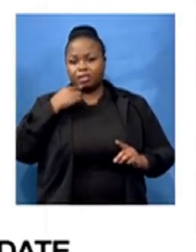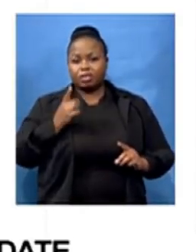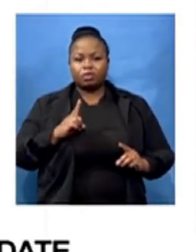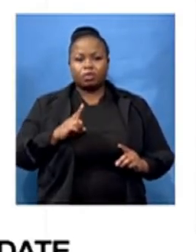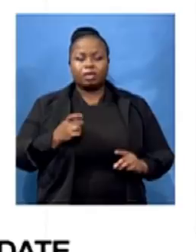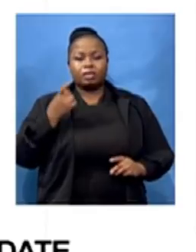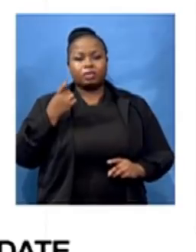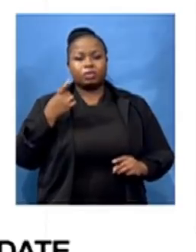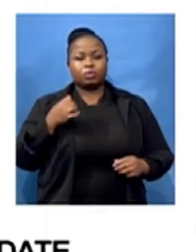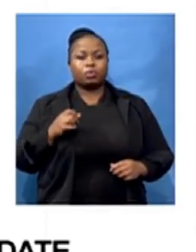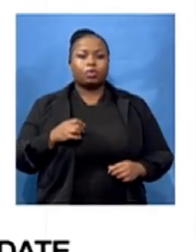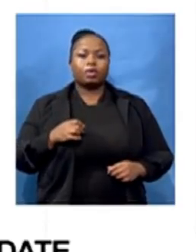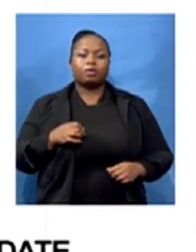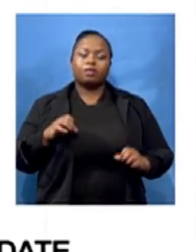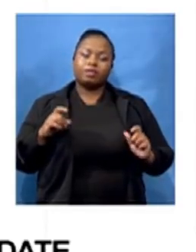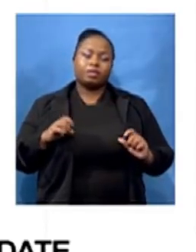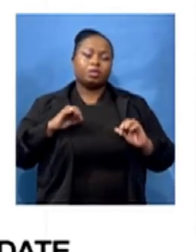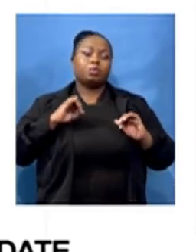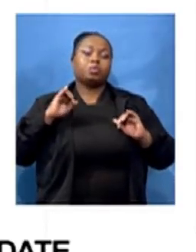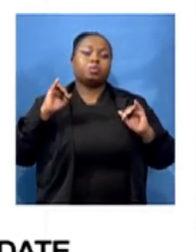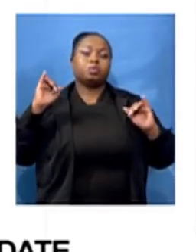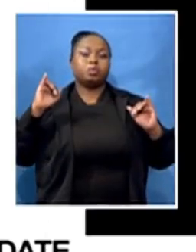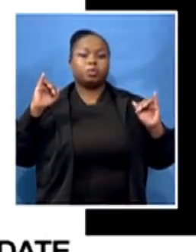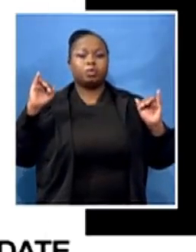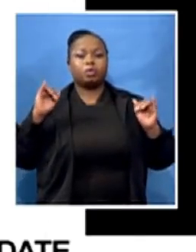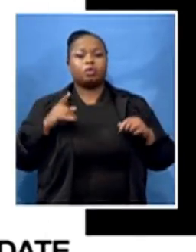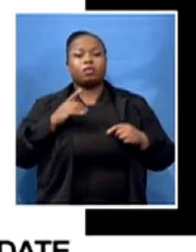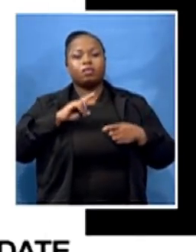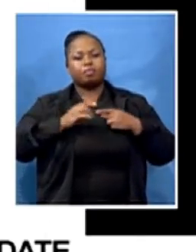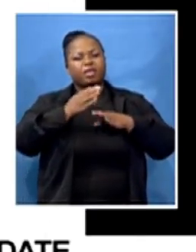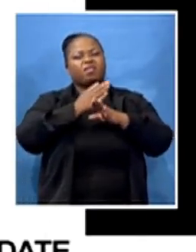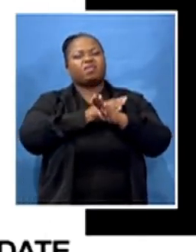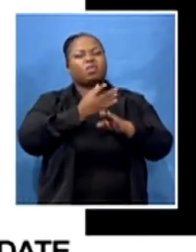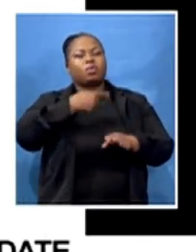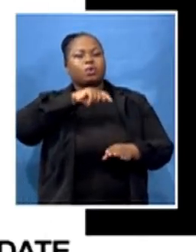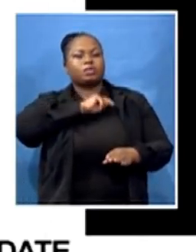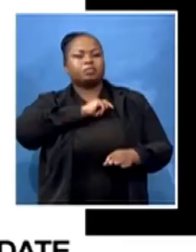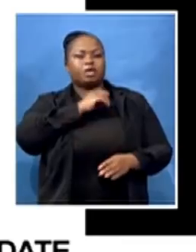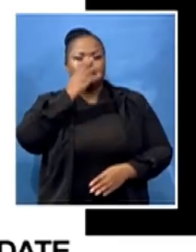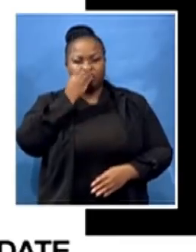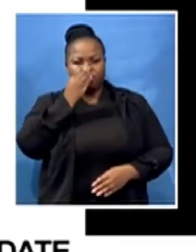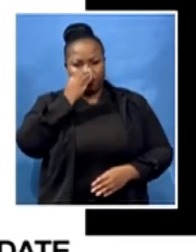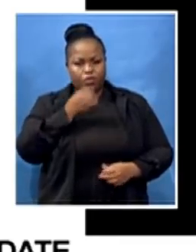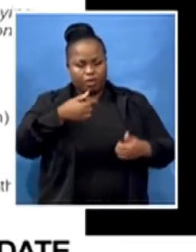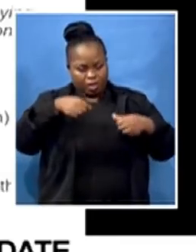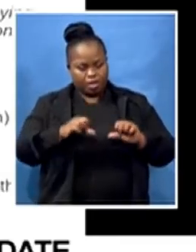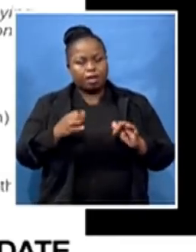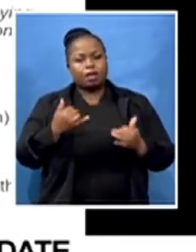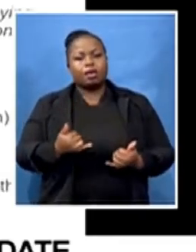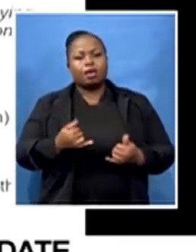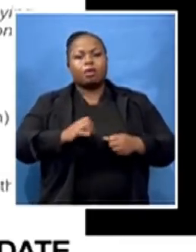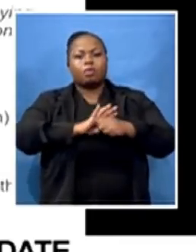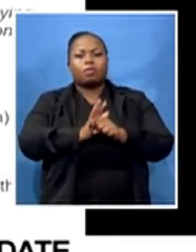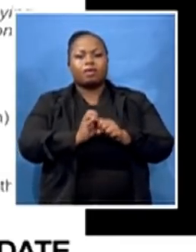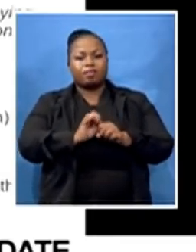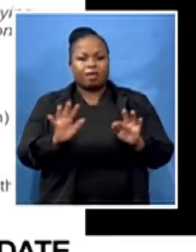pandemics since the Spanish flu. And of course, it's not only a health pandemic, but it